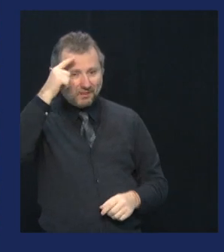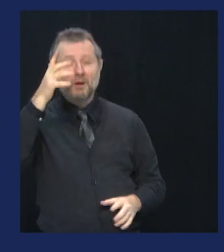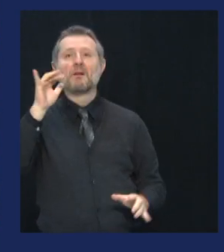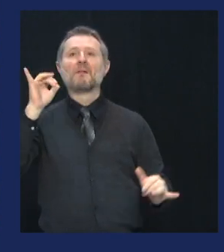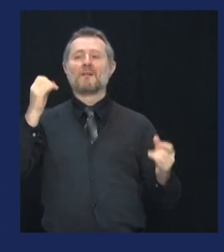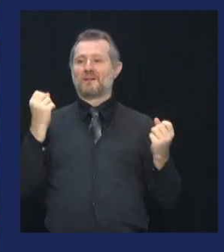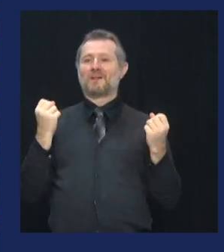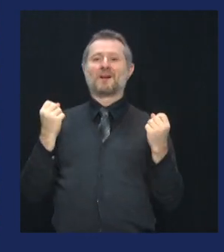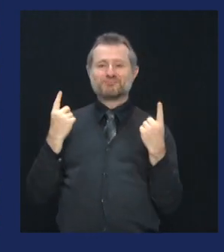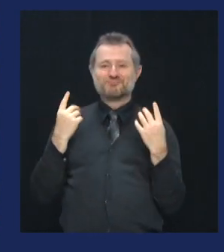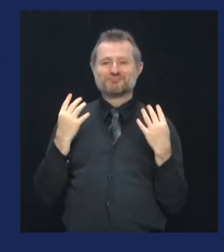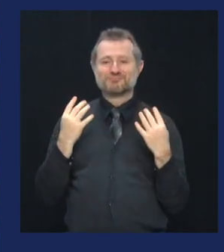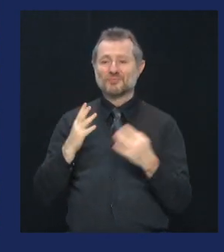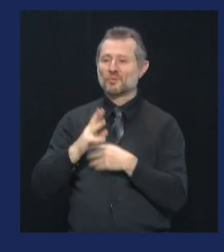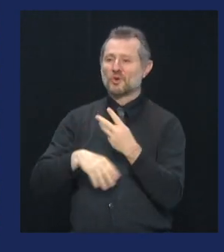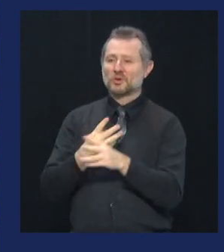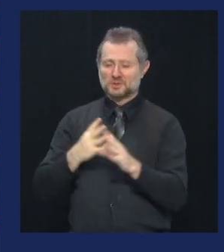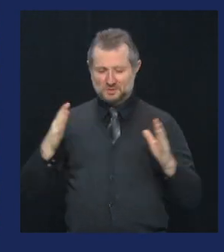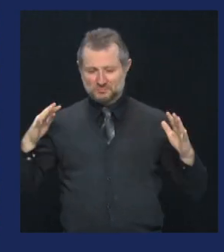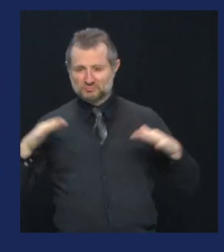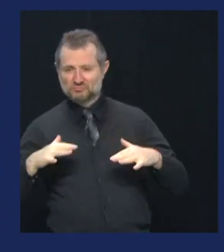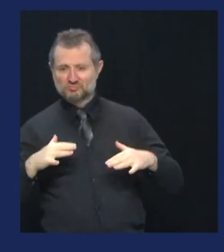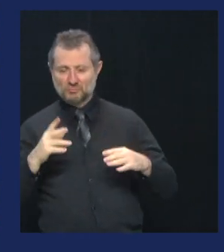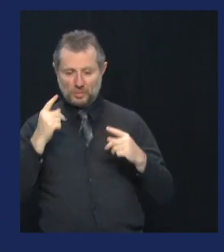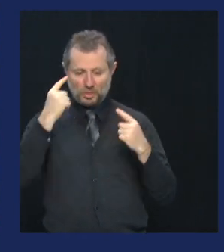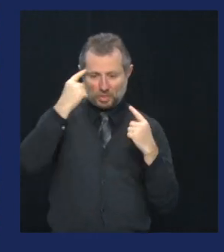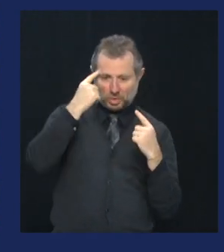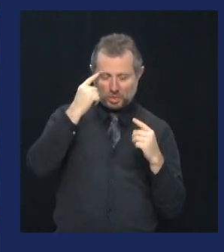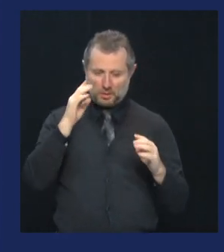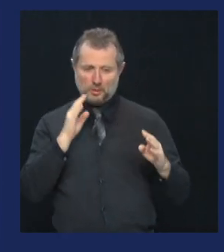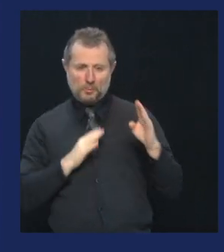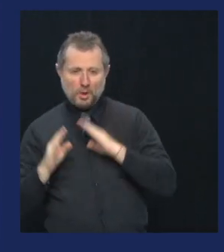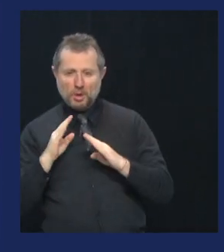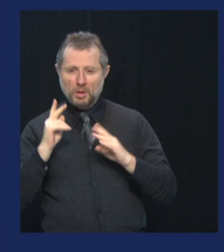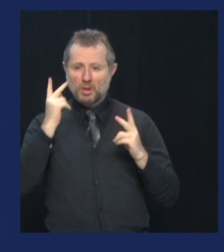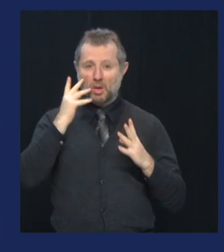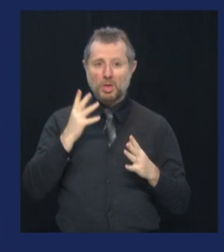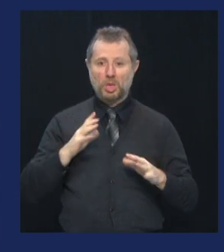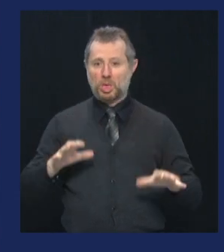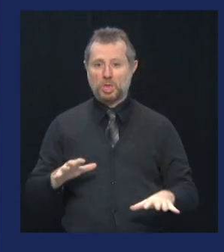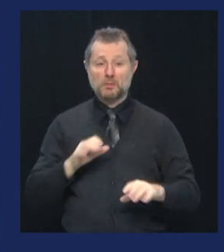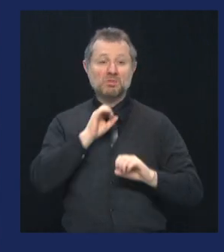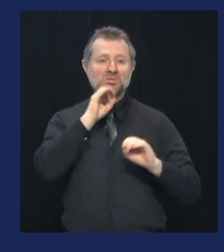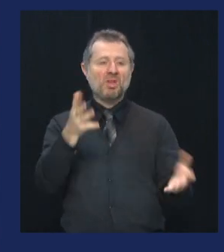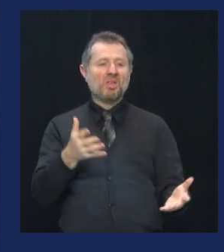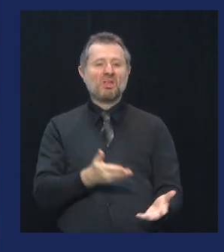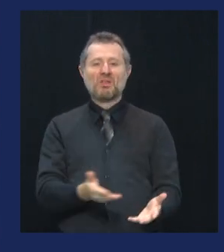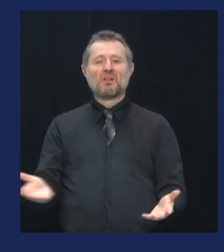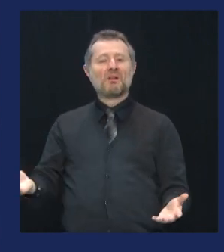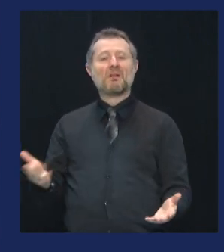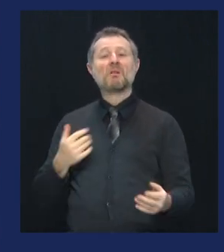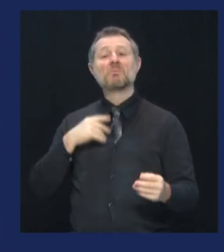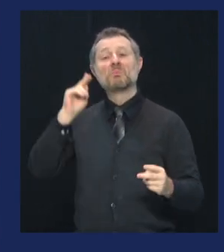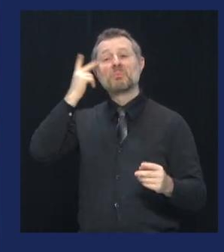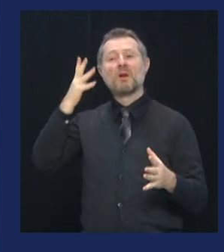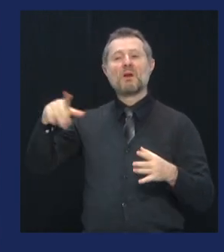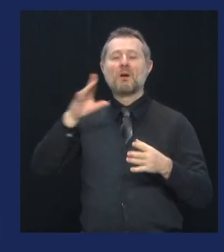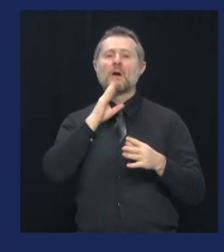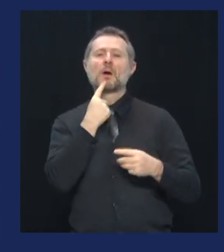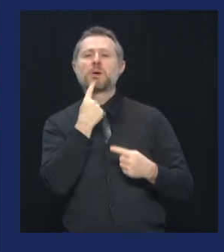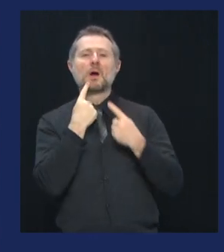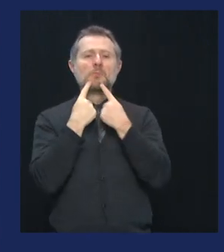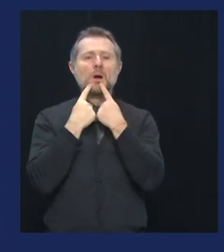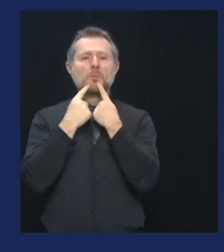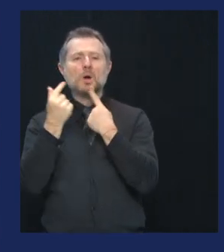laments, advocates, but does little. Politicians for years have spoken about a green economy. International